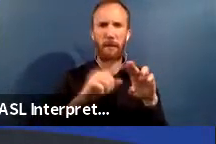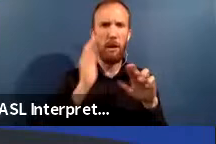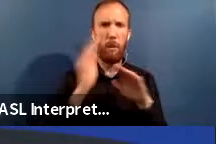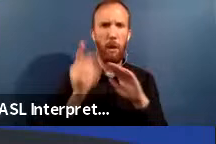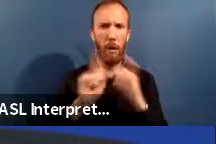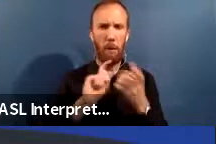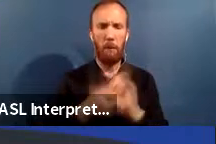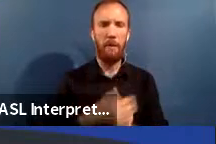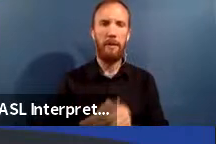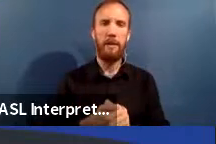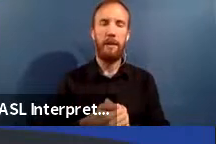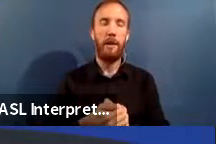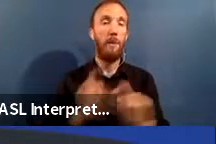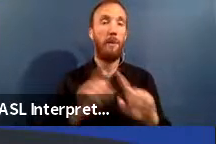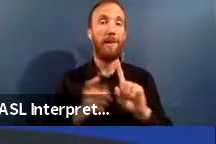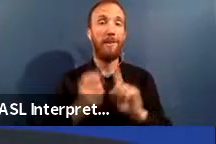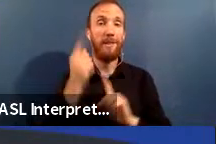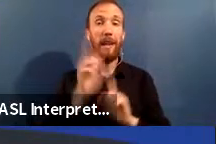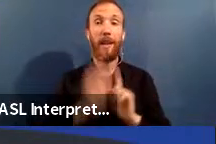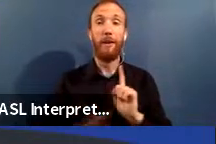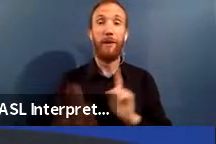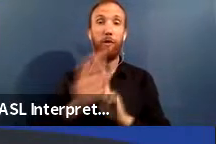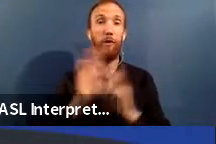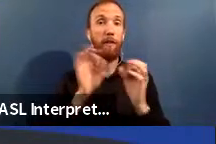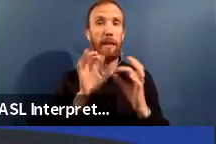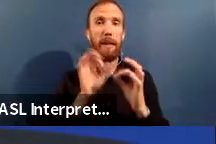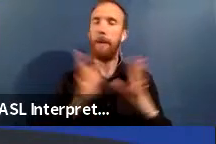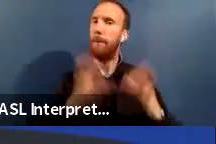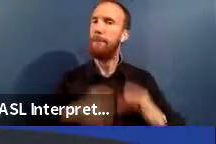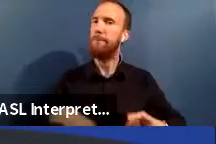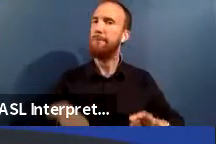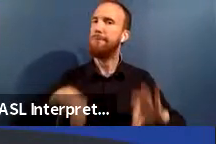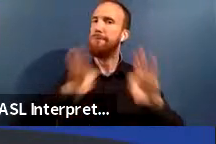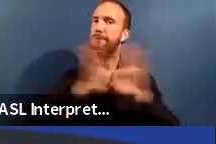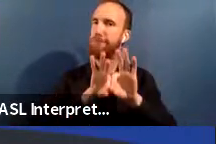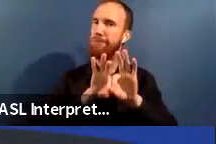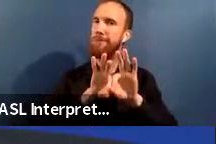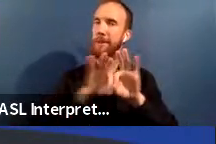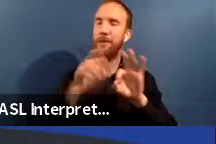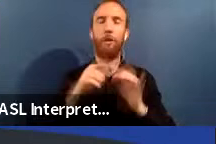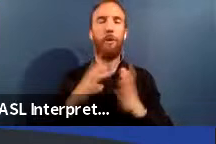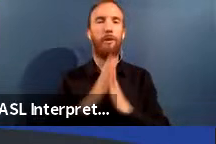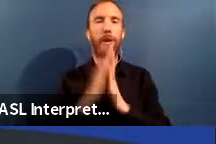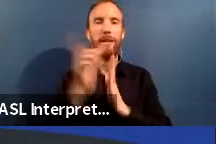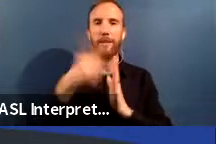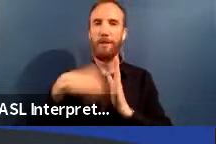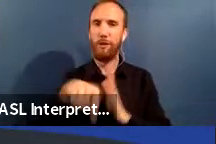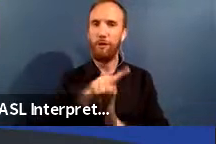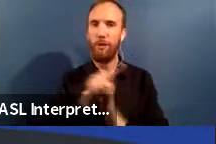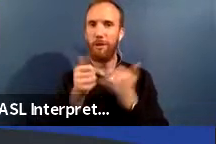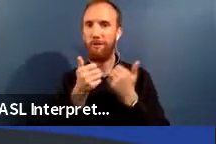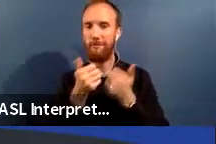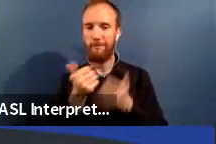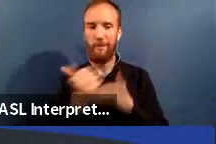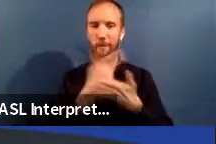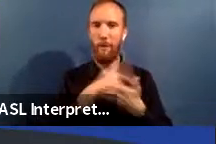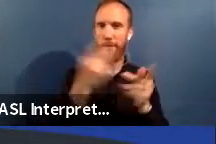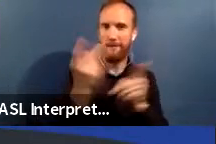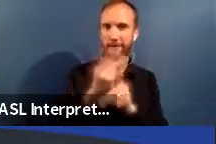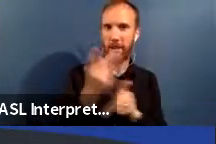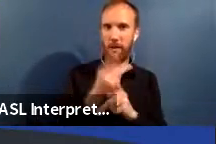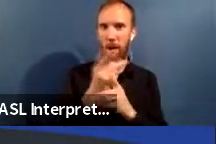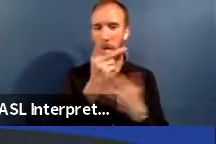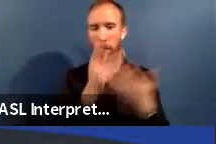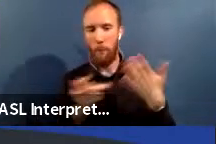is critical to this process, and we are requesting your input on informing the prioritization of these capital budget categories via